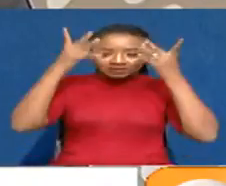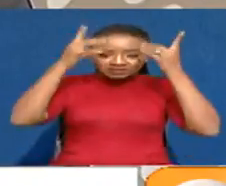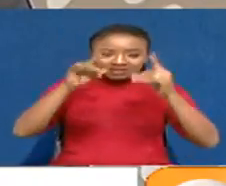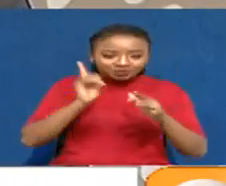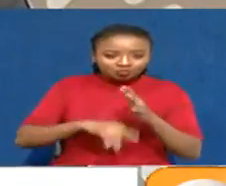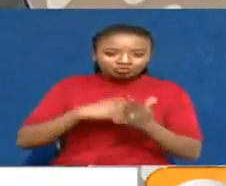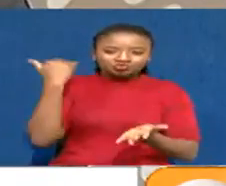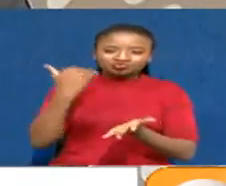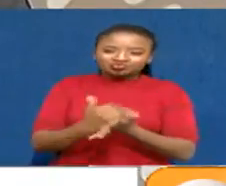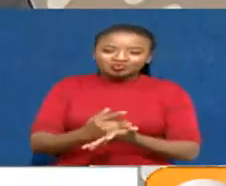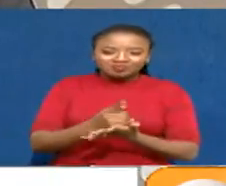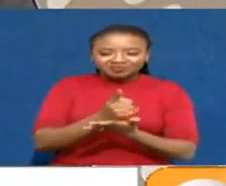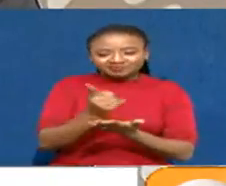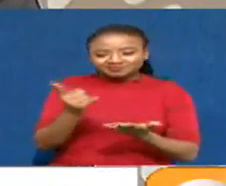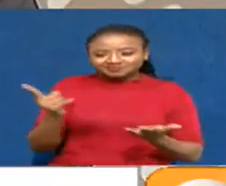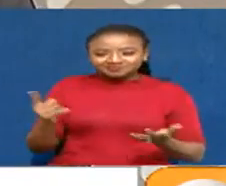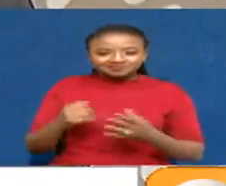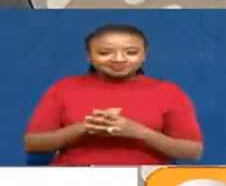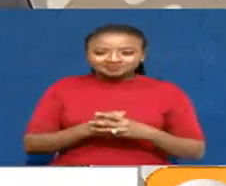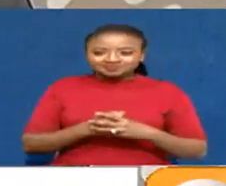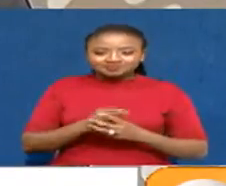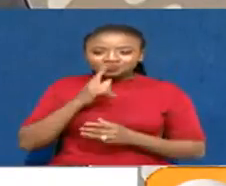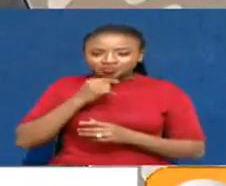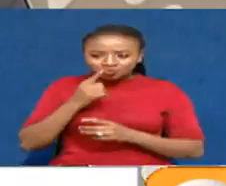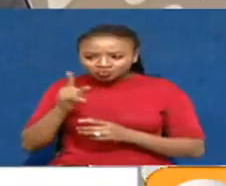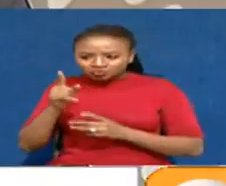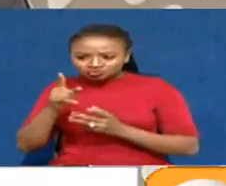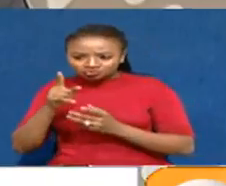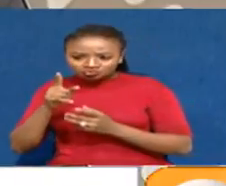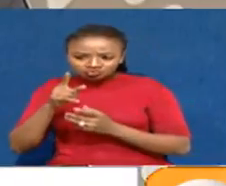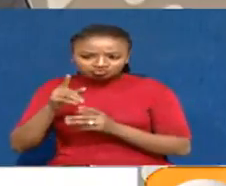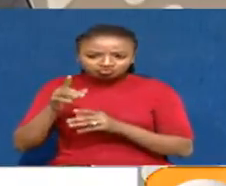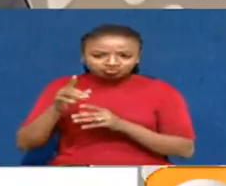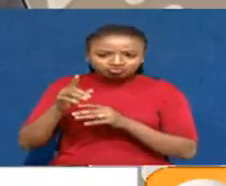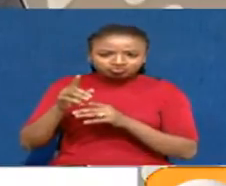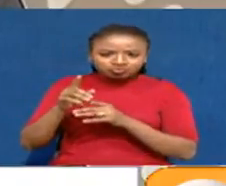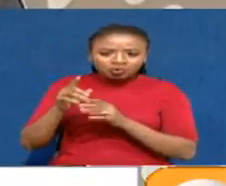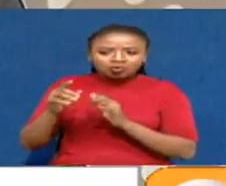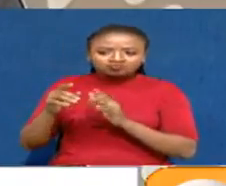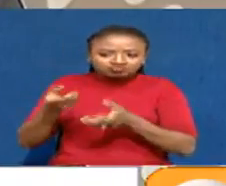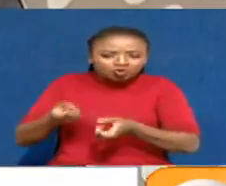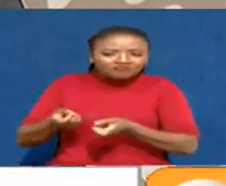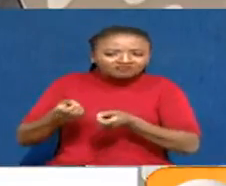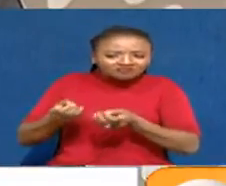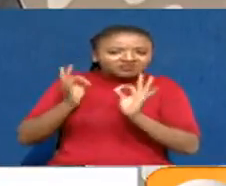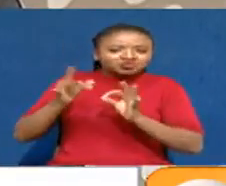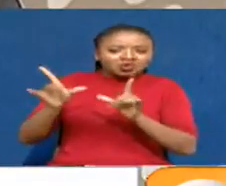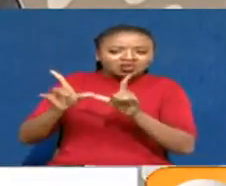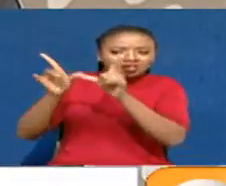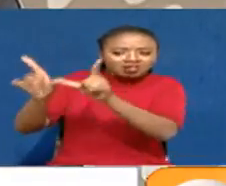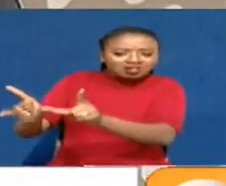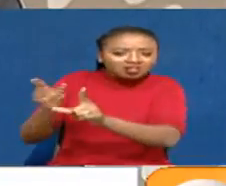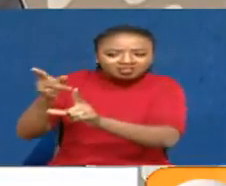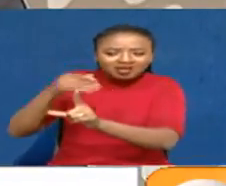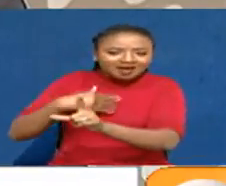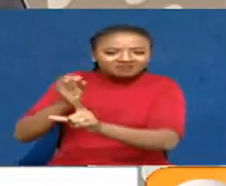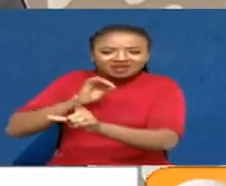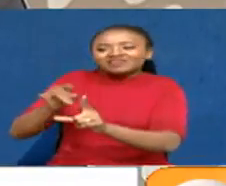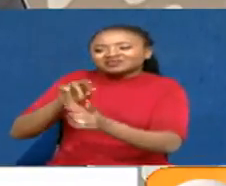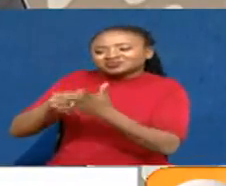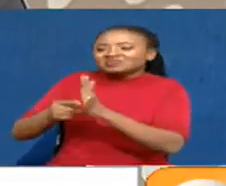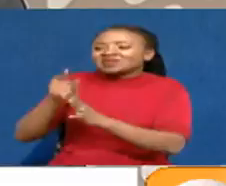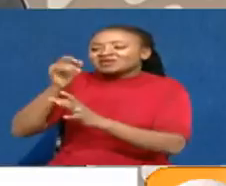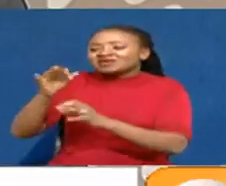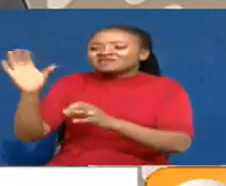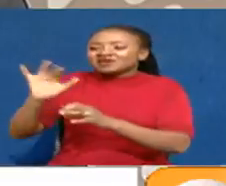regulated, because there are some who are regulated, who are not regulated from sharing the or listing anyone in the credit reference bureau. Okay. Because we